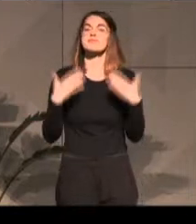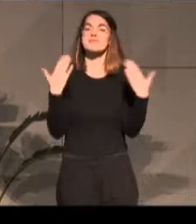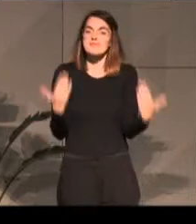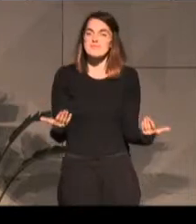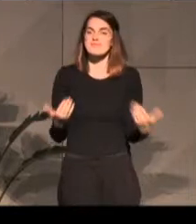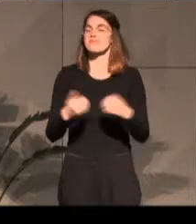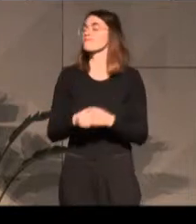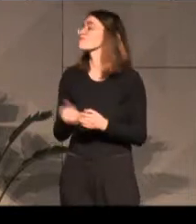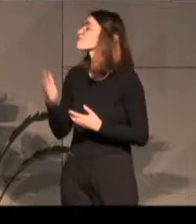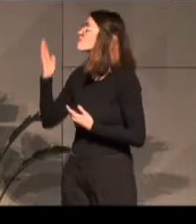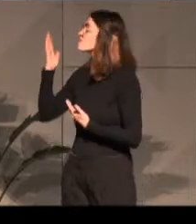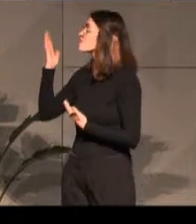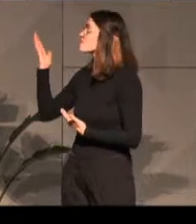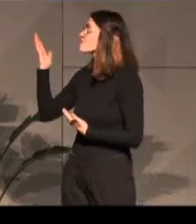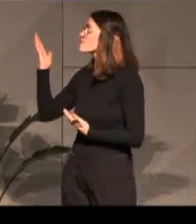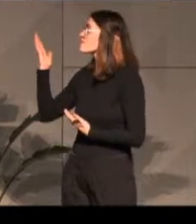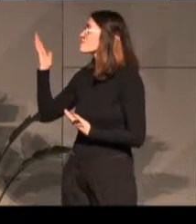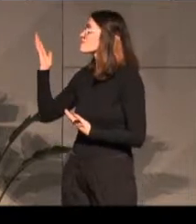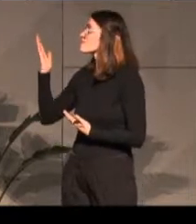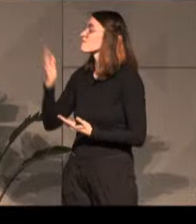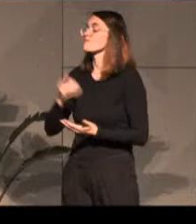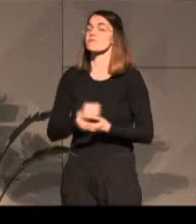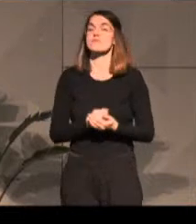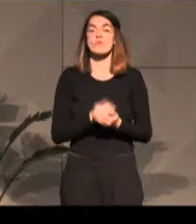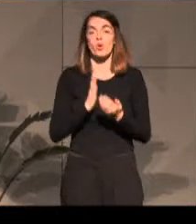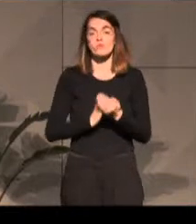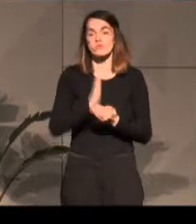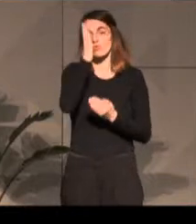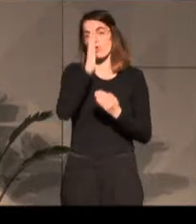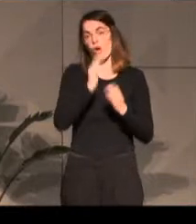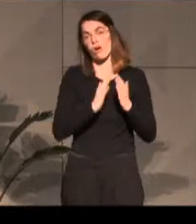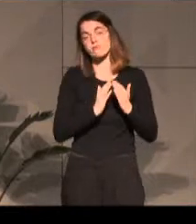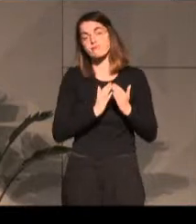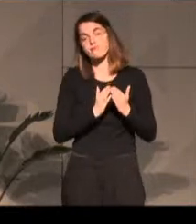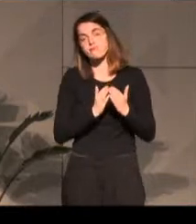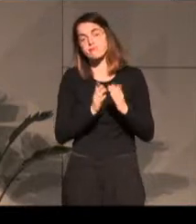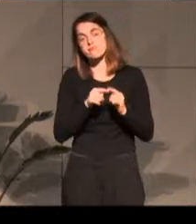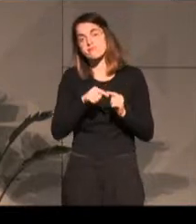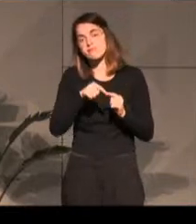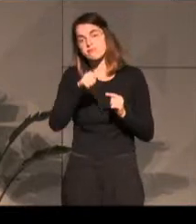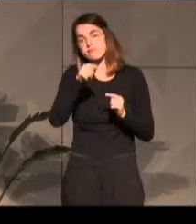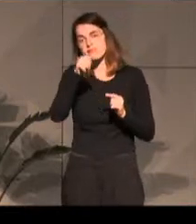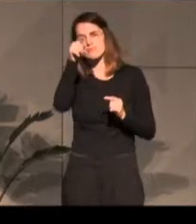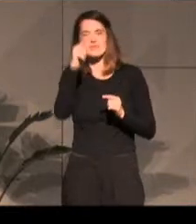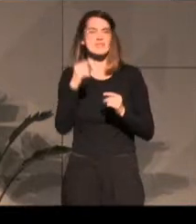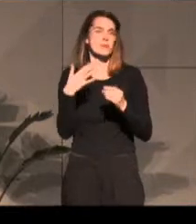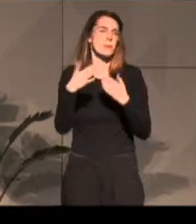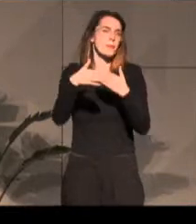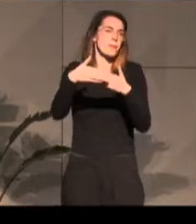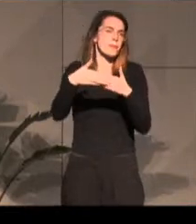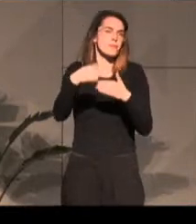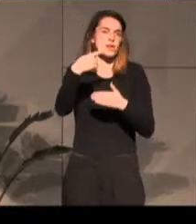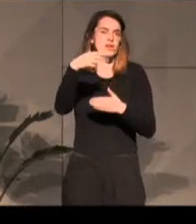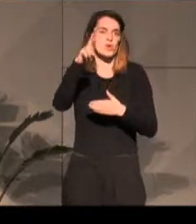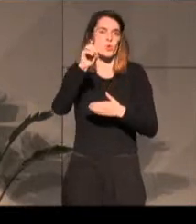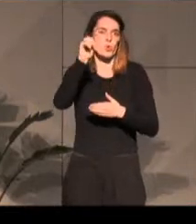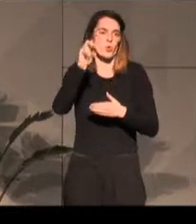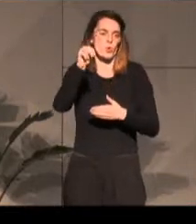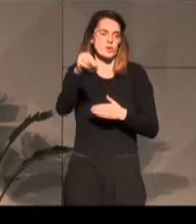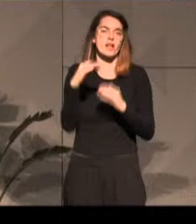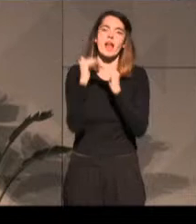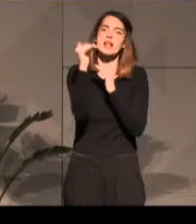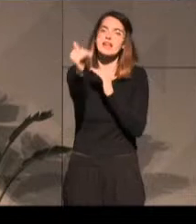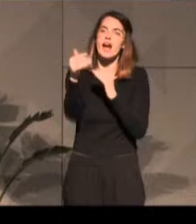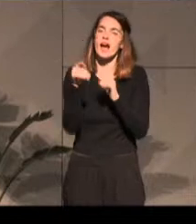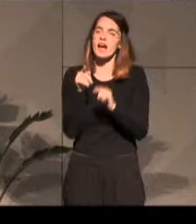back north, very far. And one thing which is very unusual, this is a structure we found north of